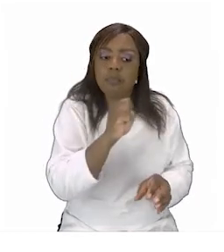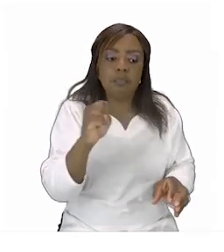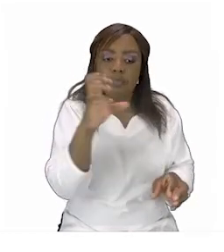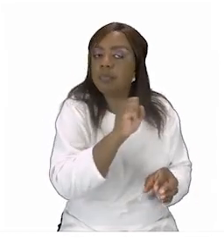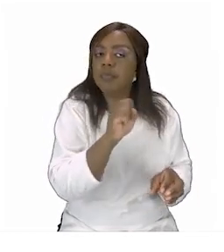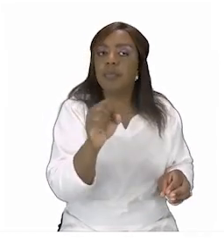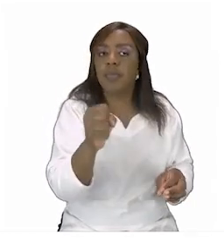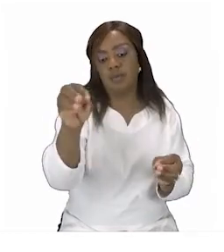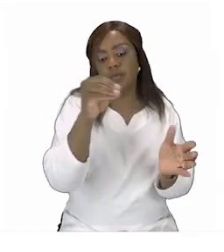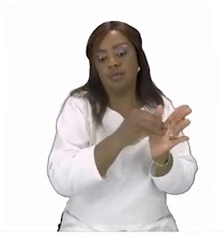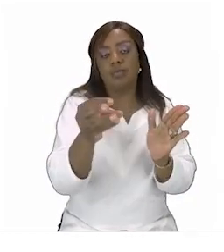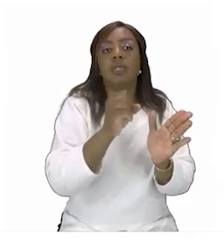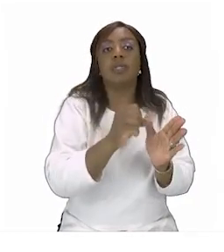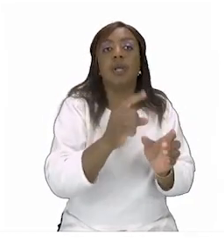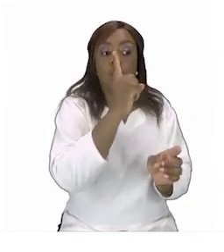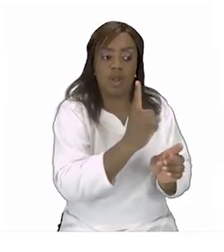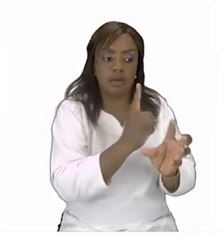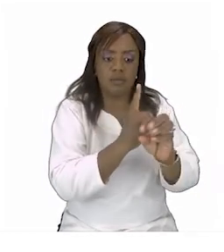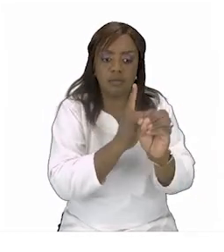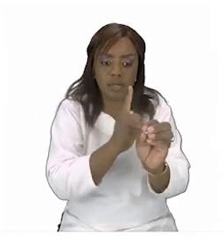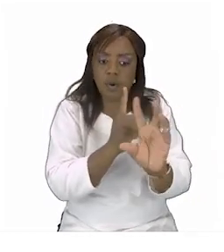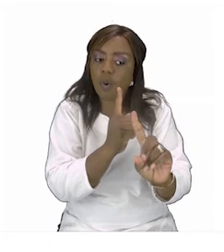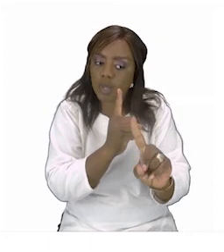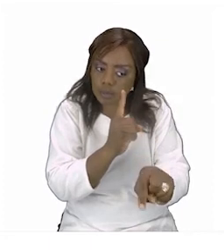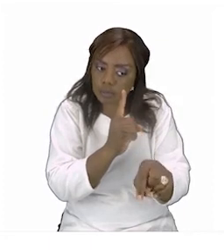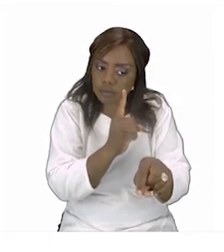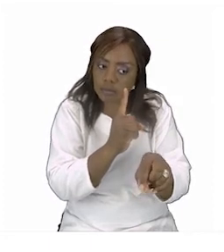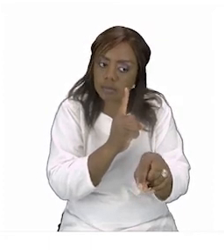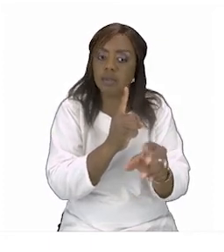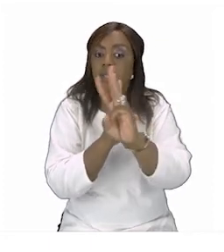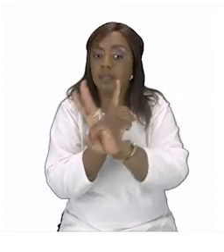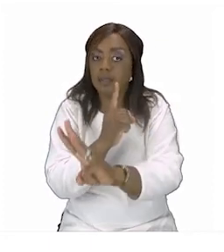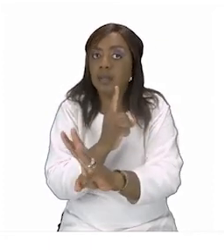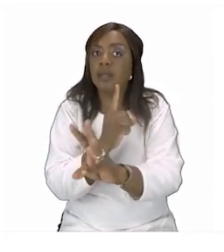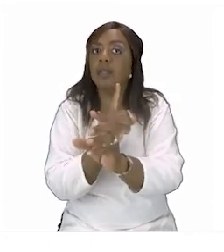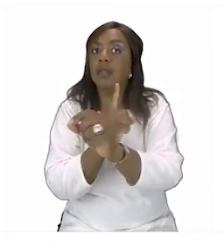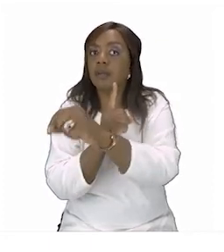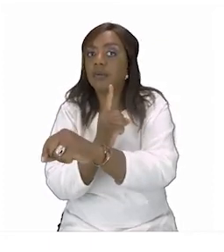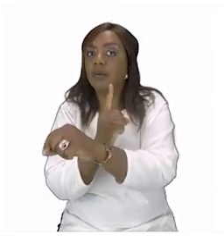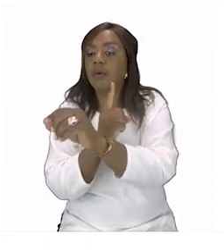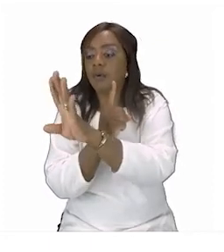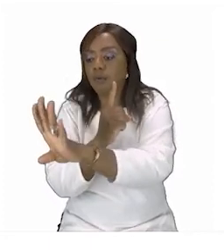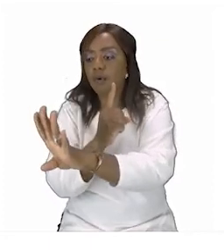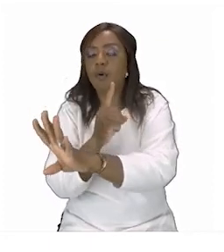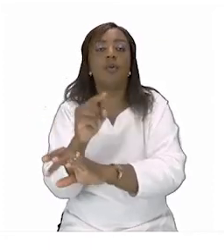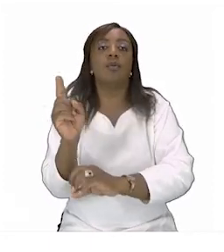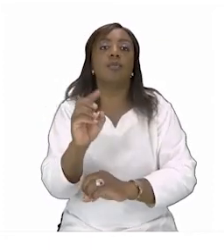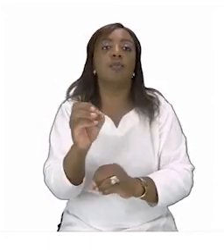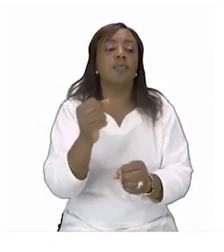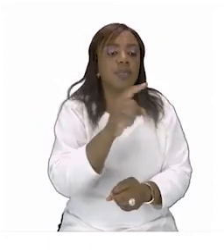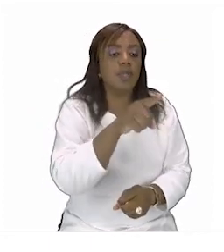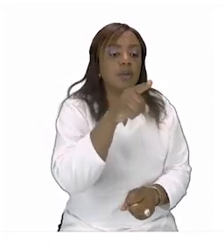numbers. Now, how you are going to do this is by counting first, by